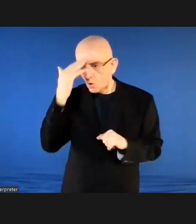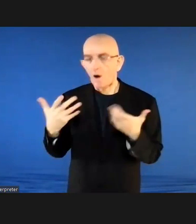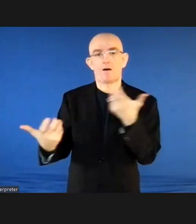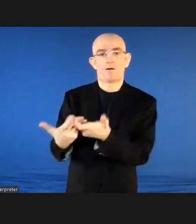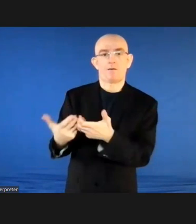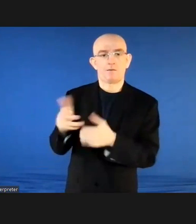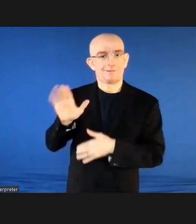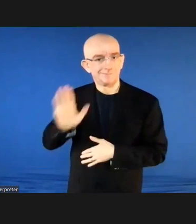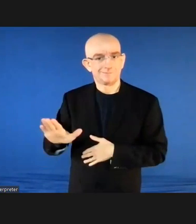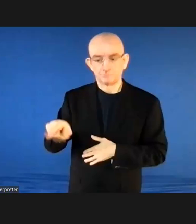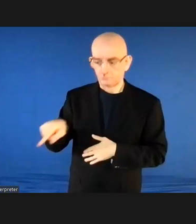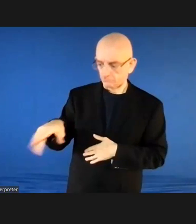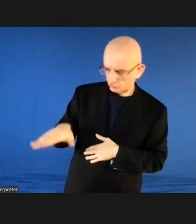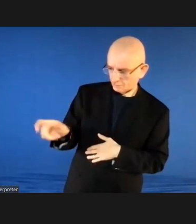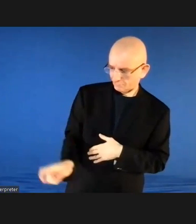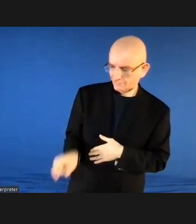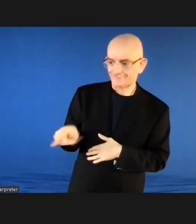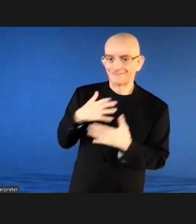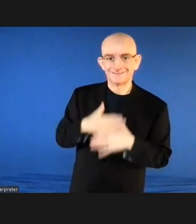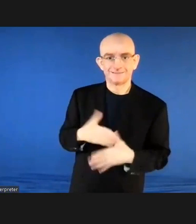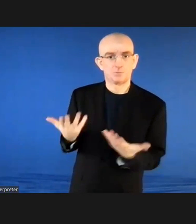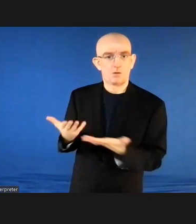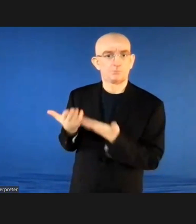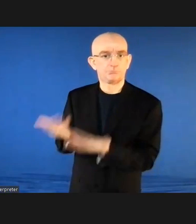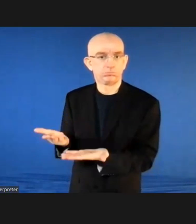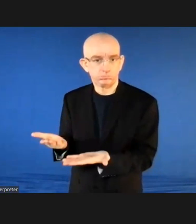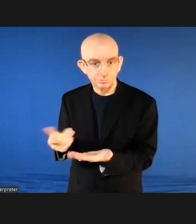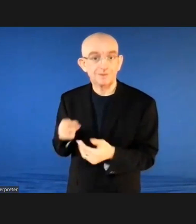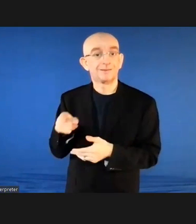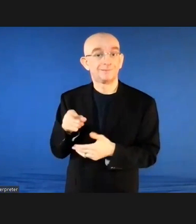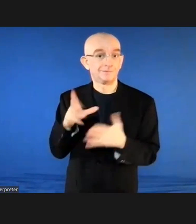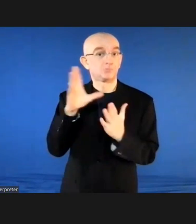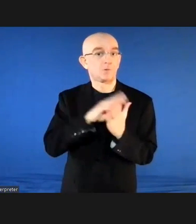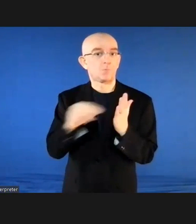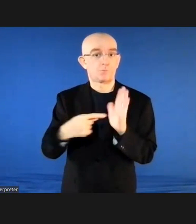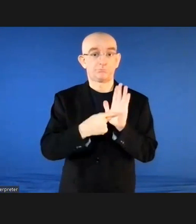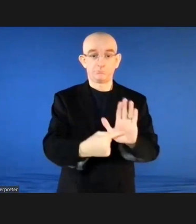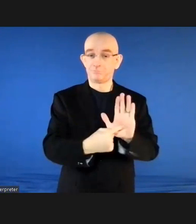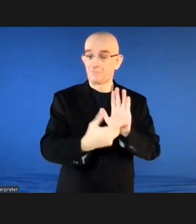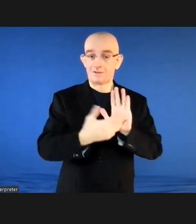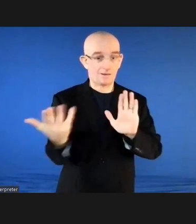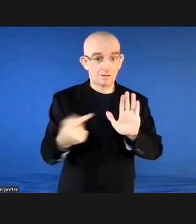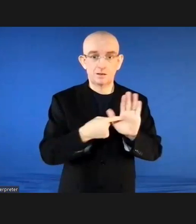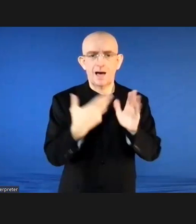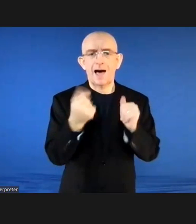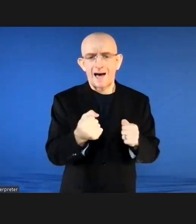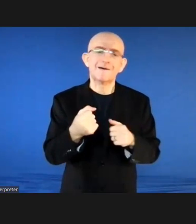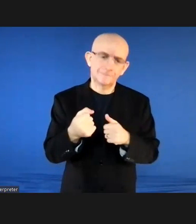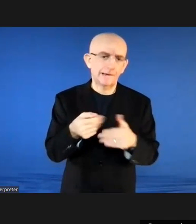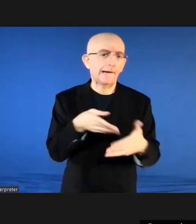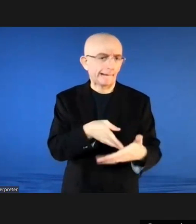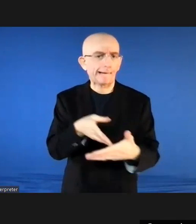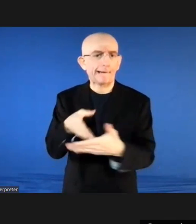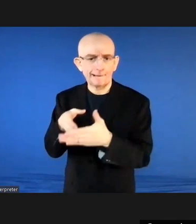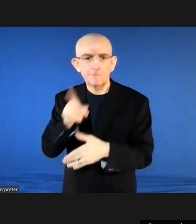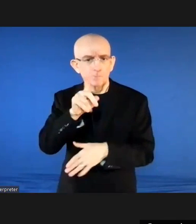your report highlights so well, there are many challenges, but there are also ways to support that we know are successful, and we must